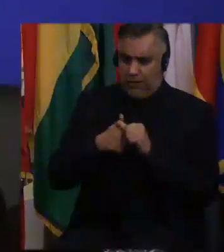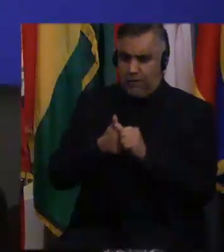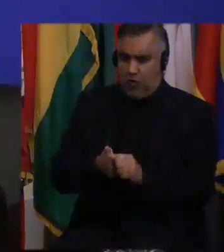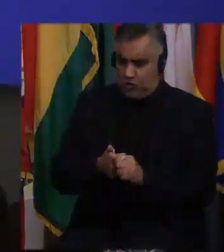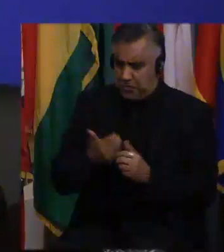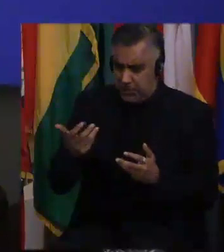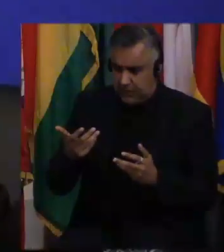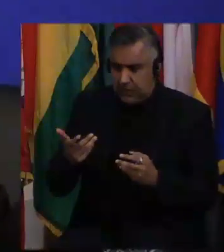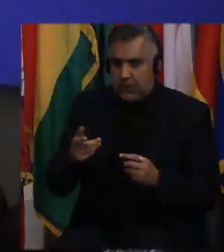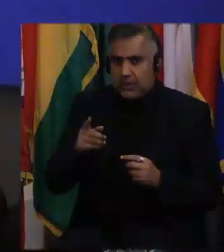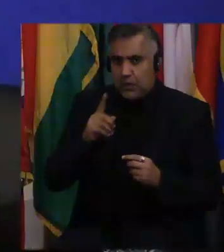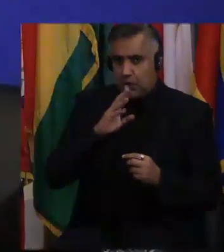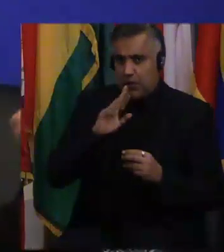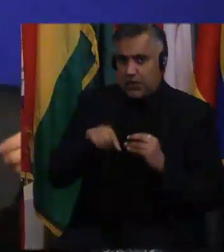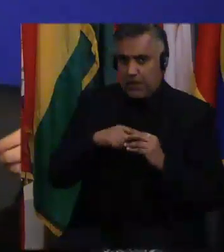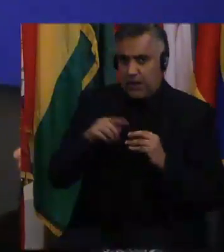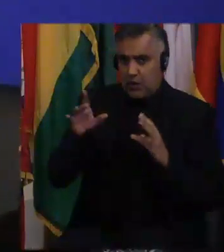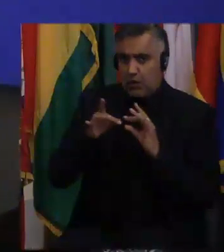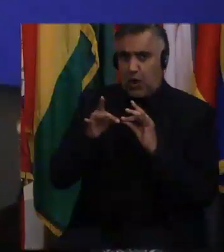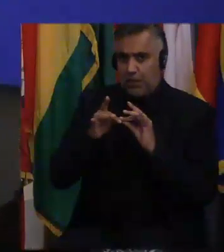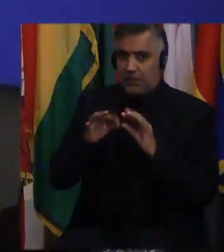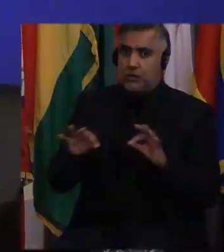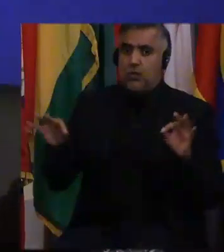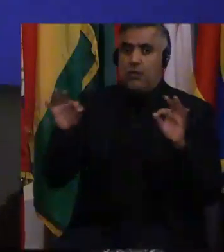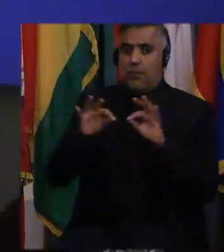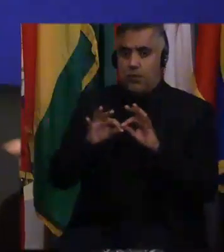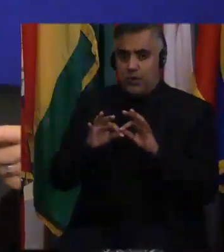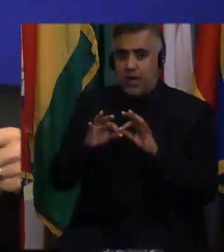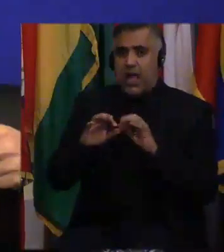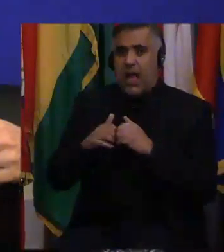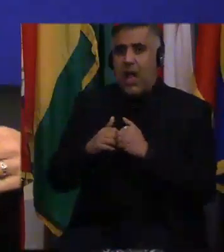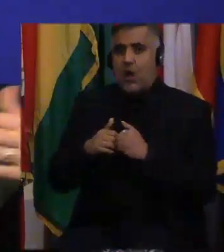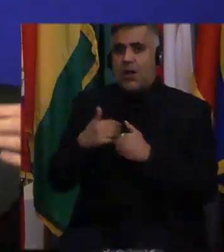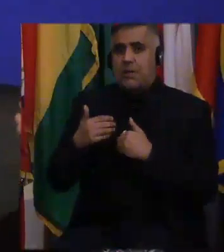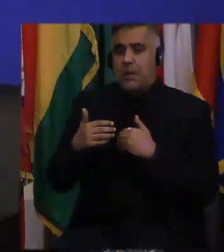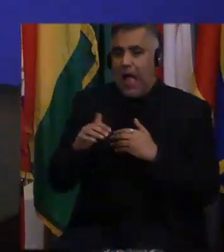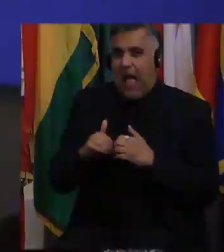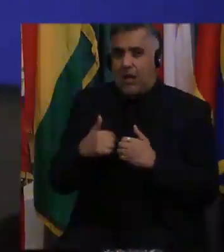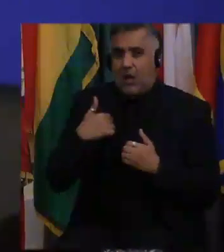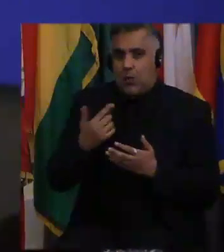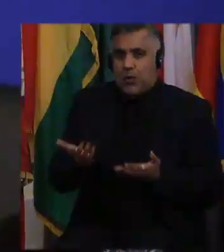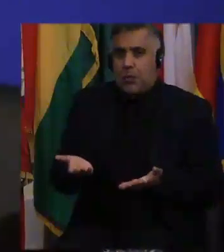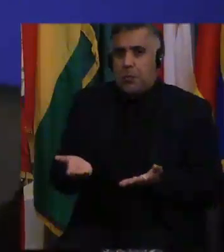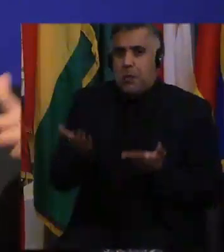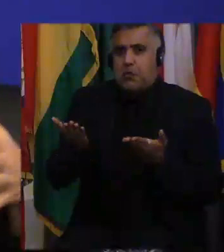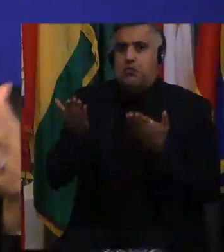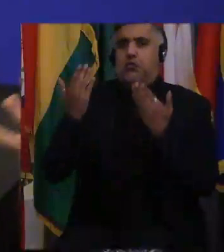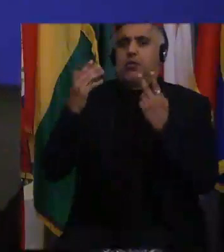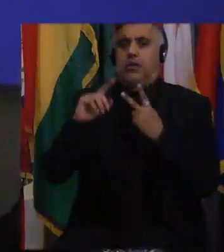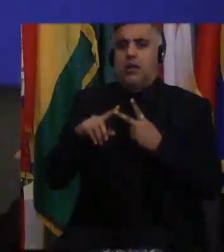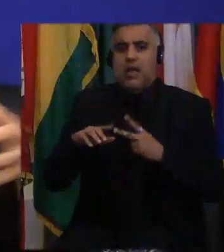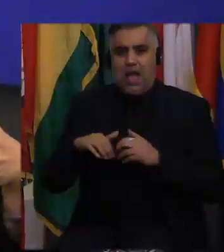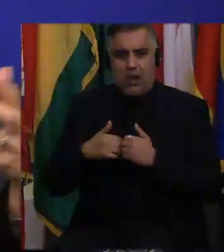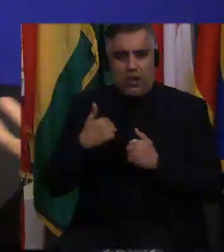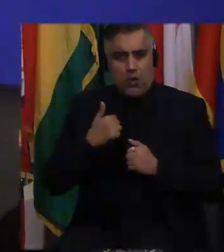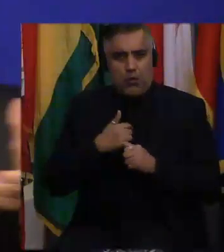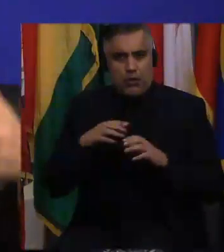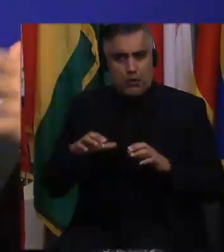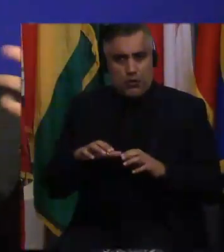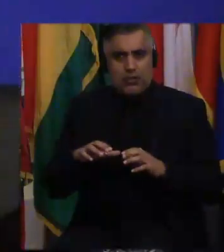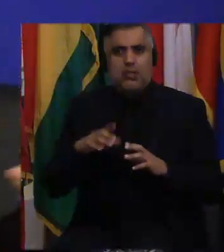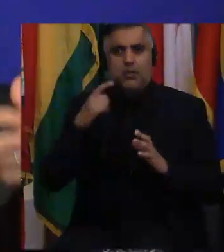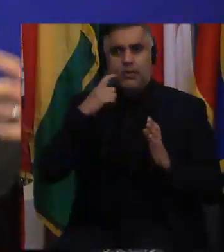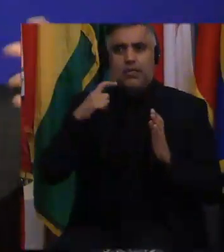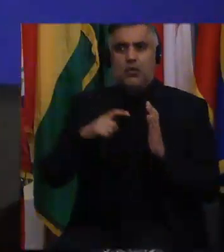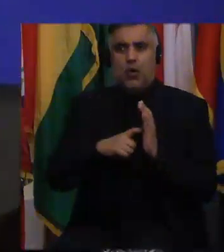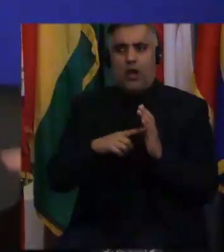enforcement that you mentioned in your comments, which is so important, plays itself out. How can we bolster that? And how can we do it in a context that takes note of